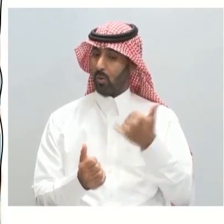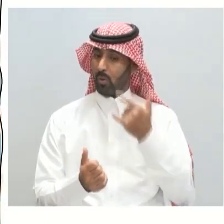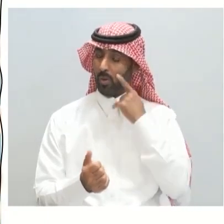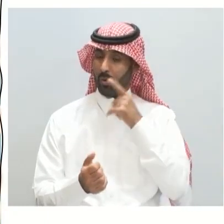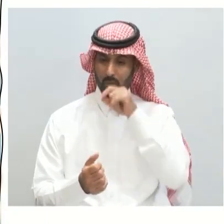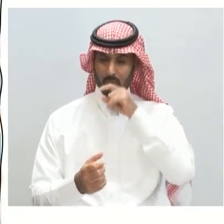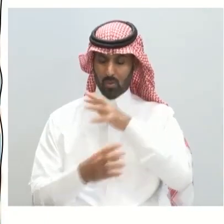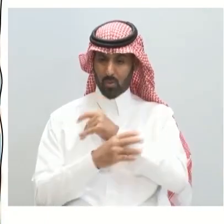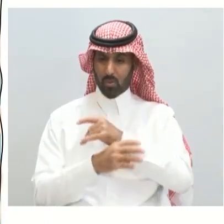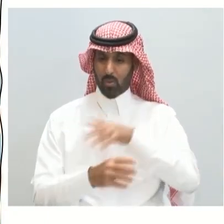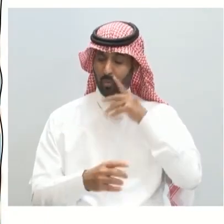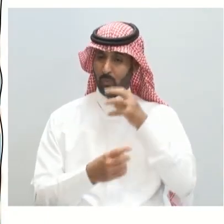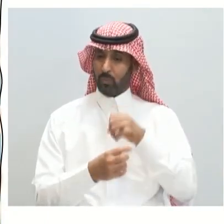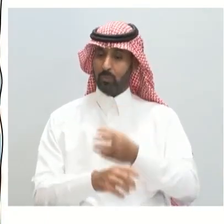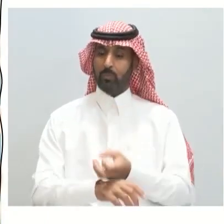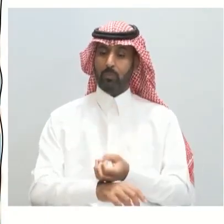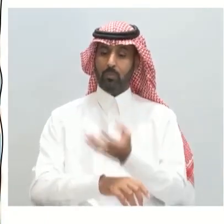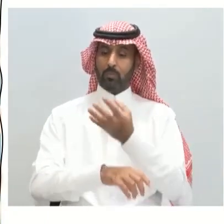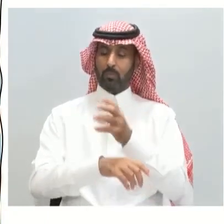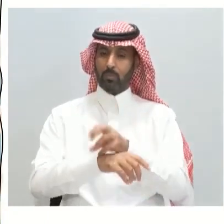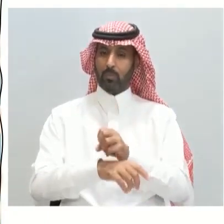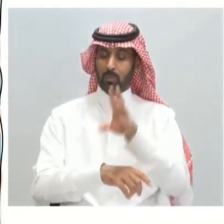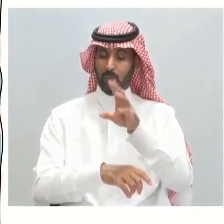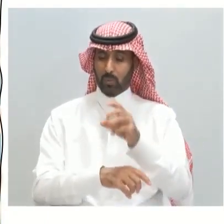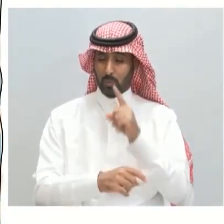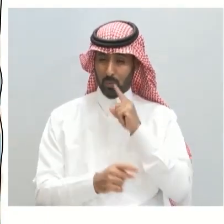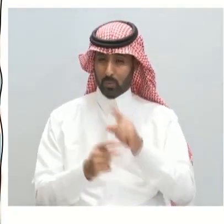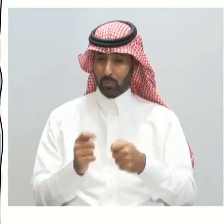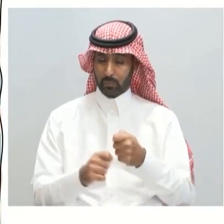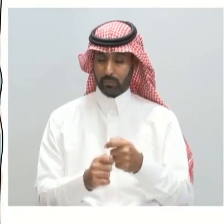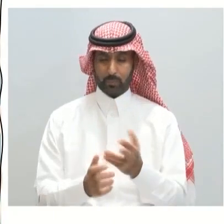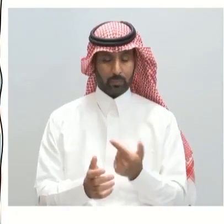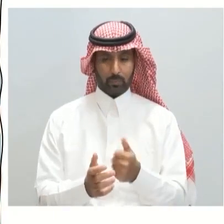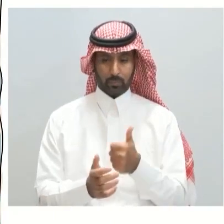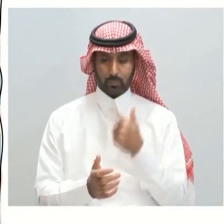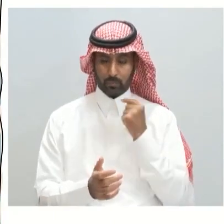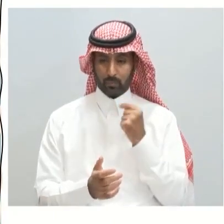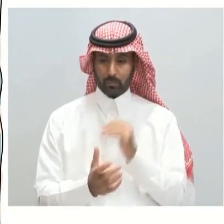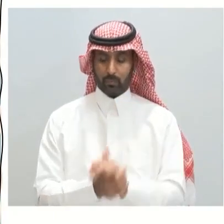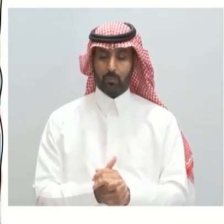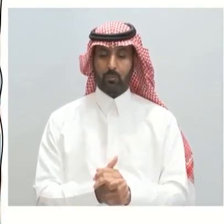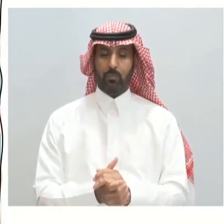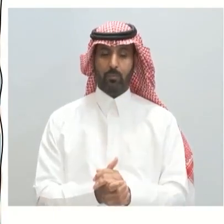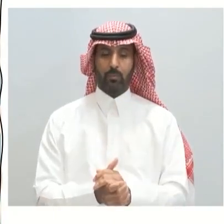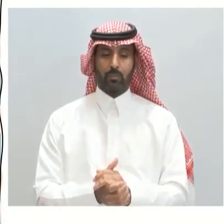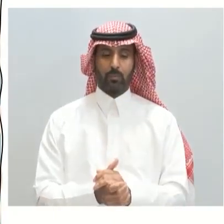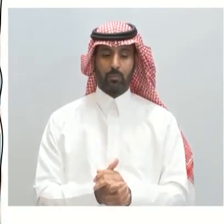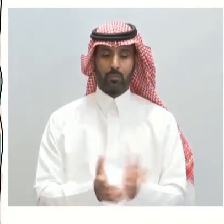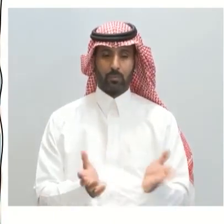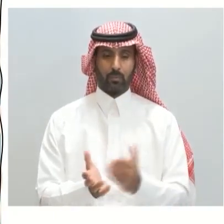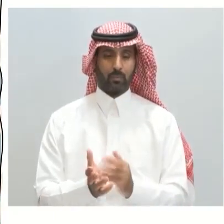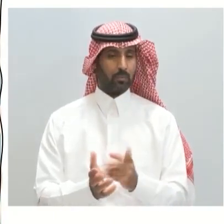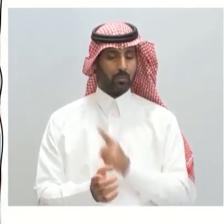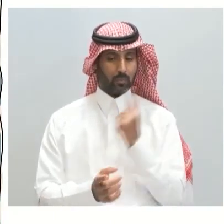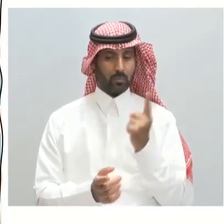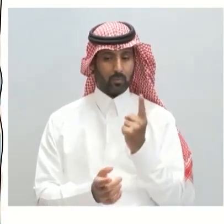business? Why does Mr. Al-Ali think he has the best of both worlds? So where